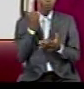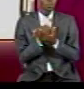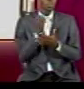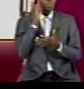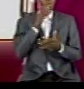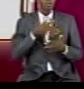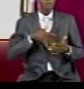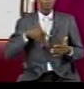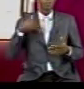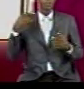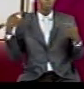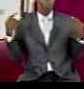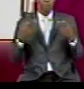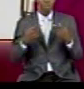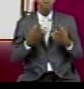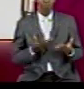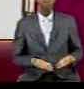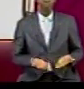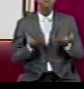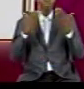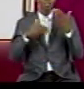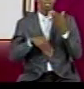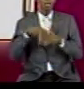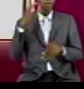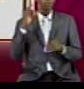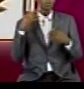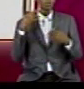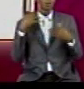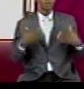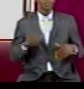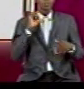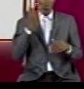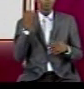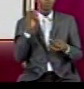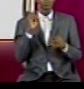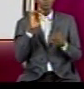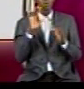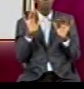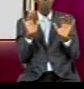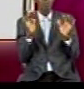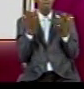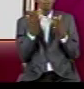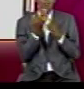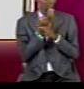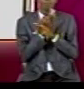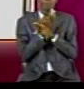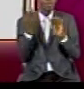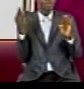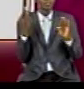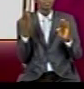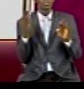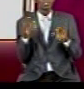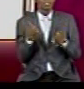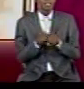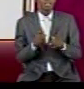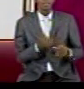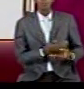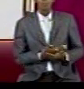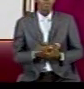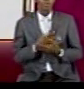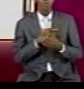pain lifted off my body. I was so light. I was so free. I was just like a baby. No pain, no